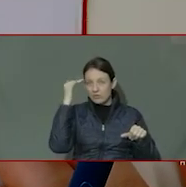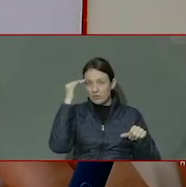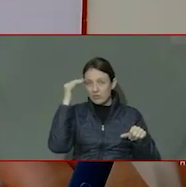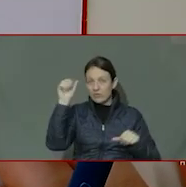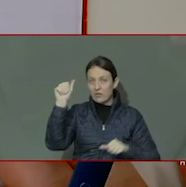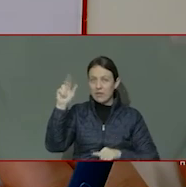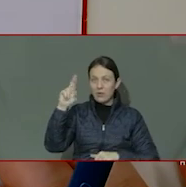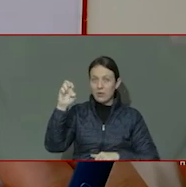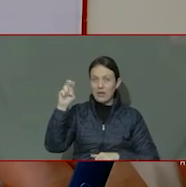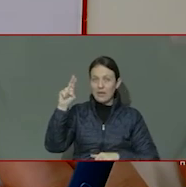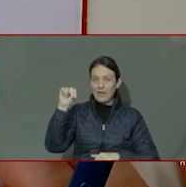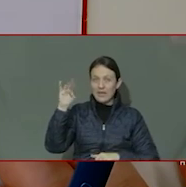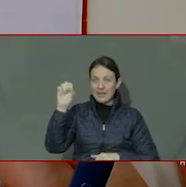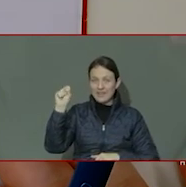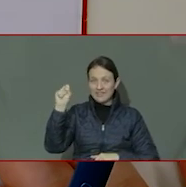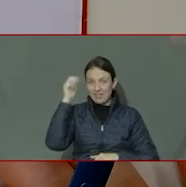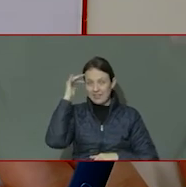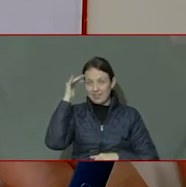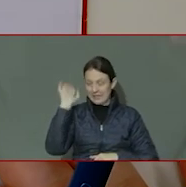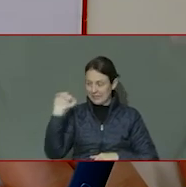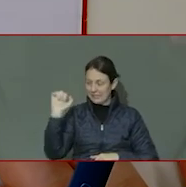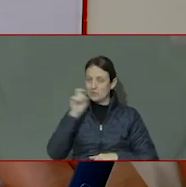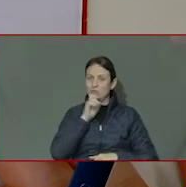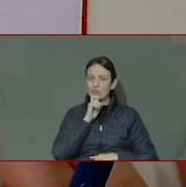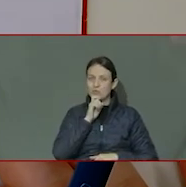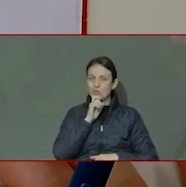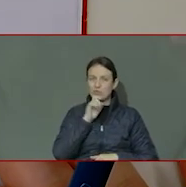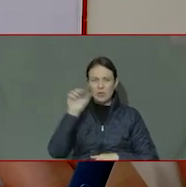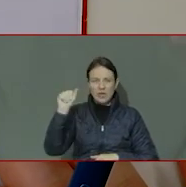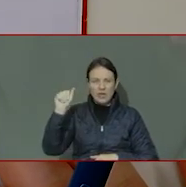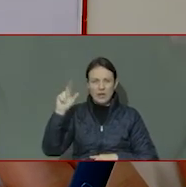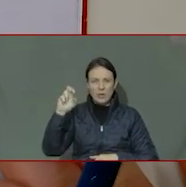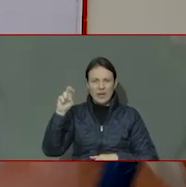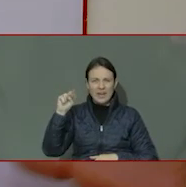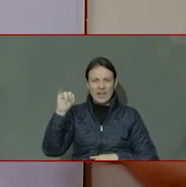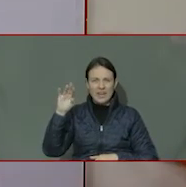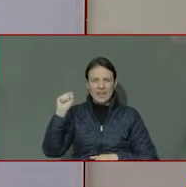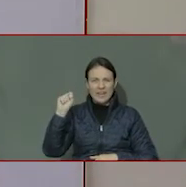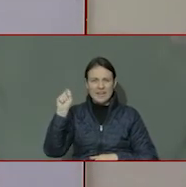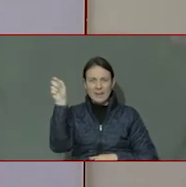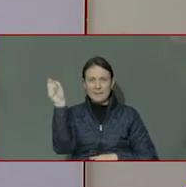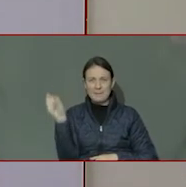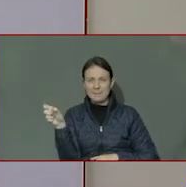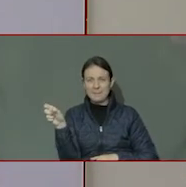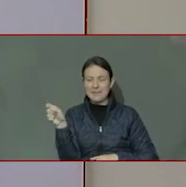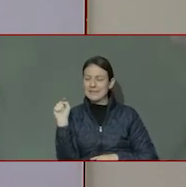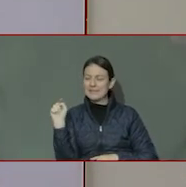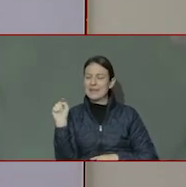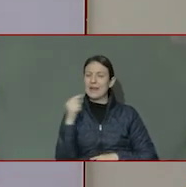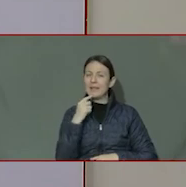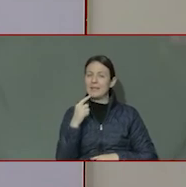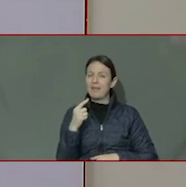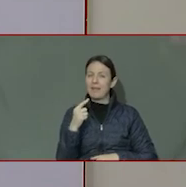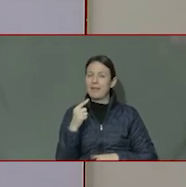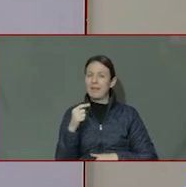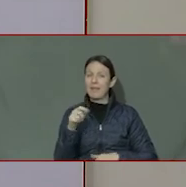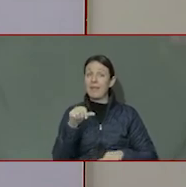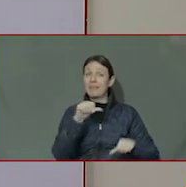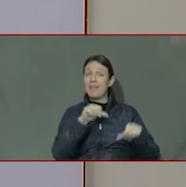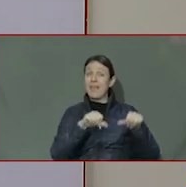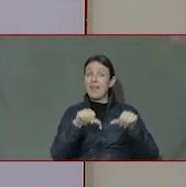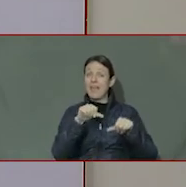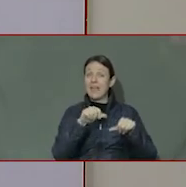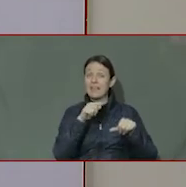So, was Arrhenius which guy? The guy that said an acid is